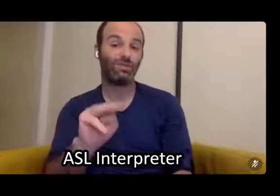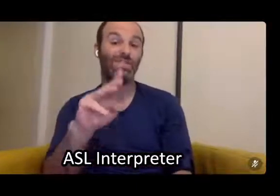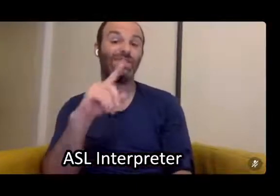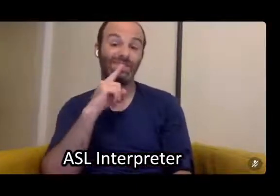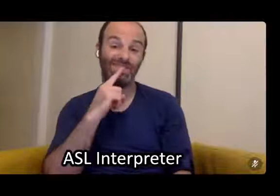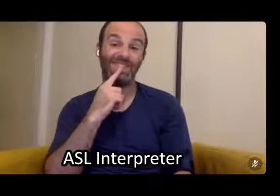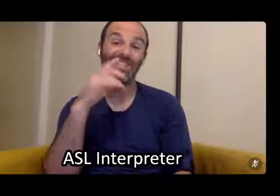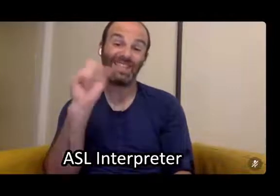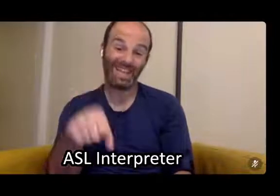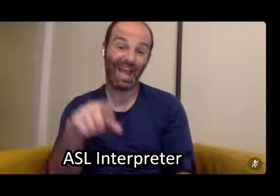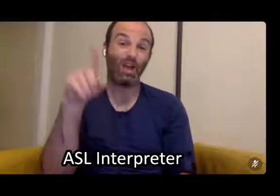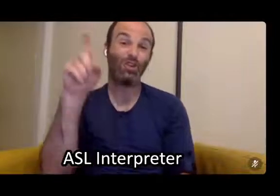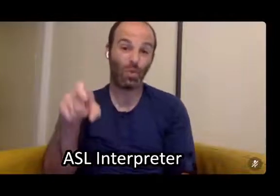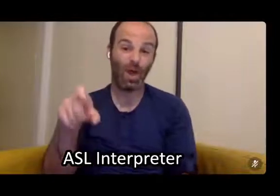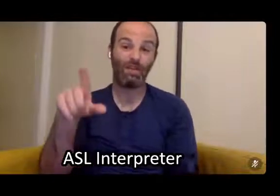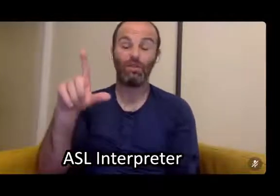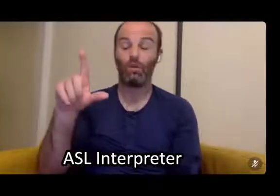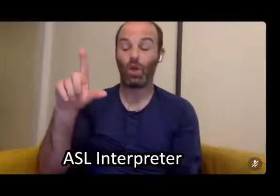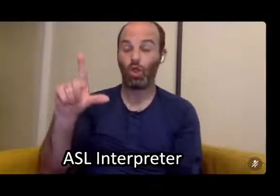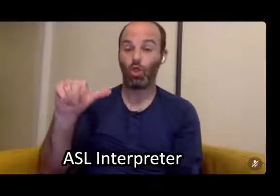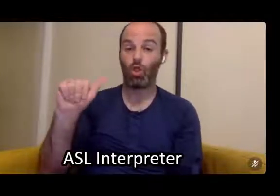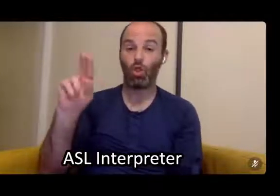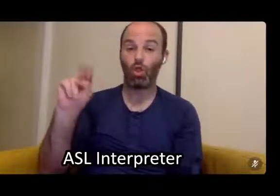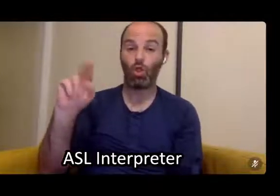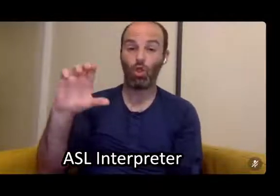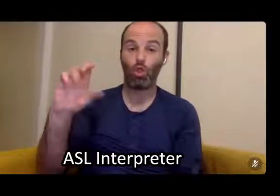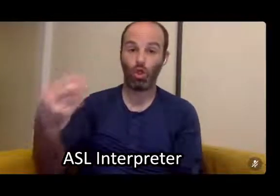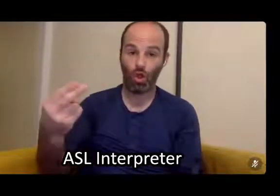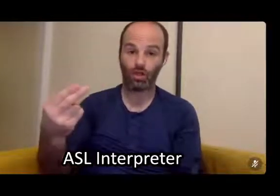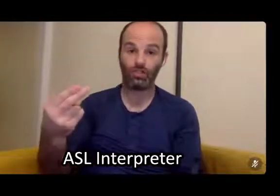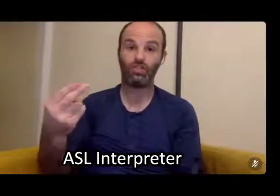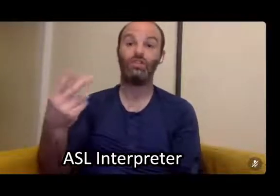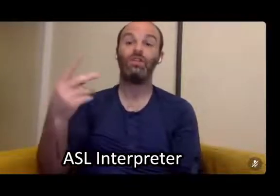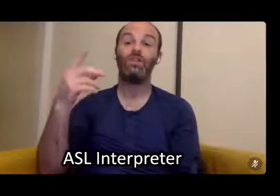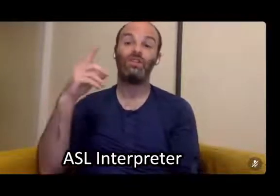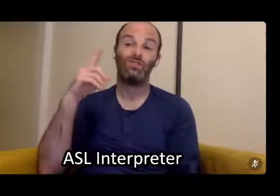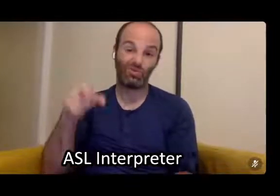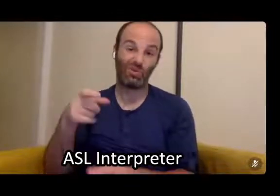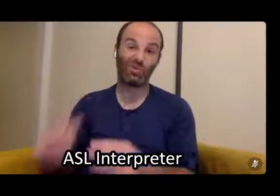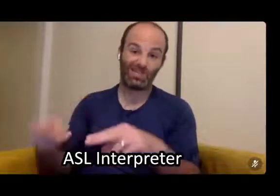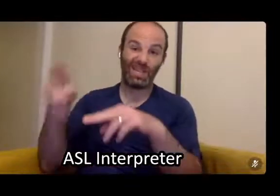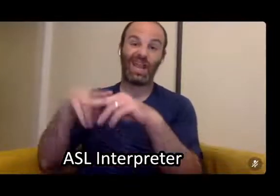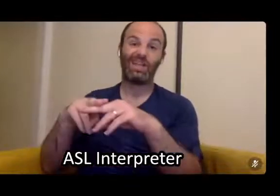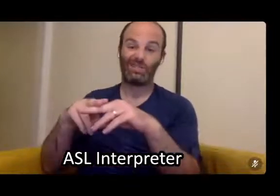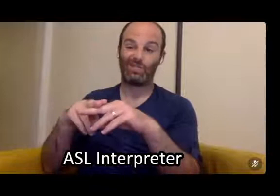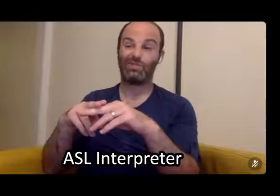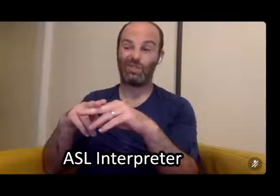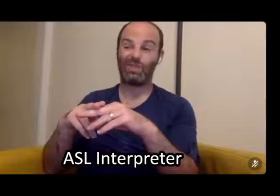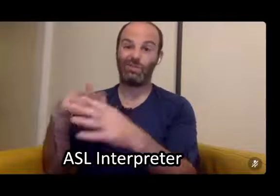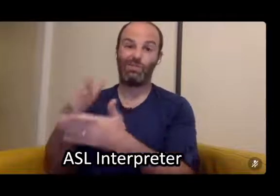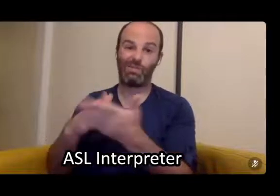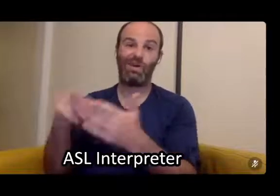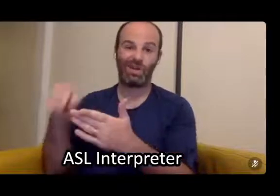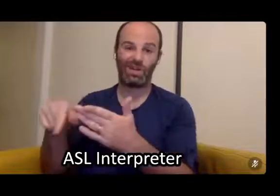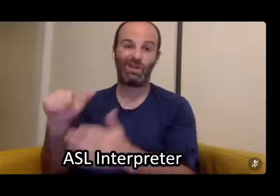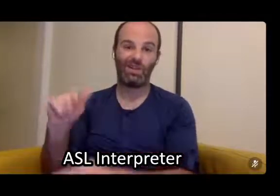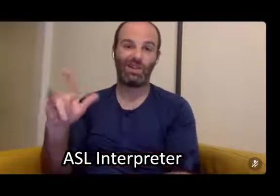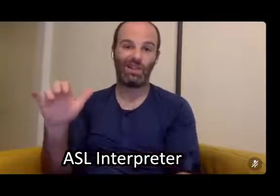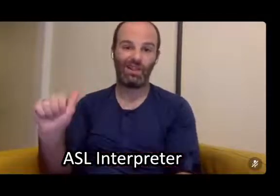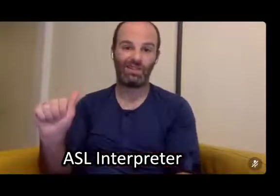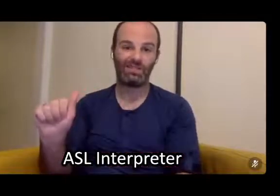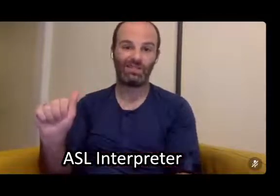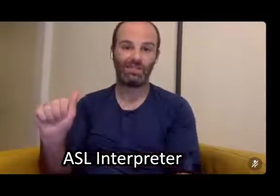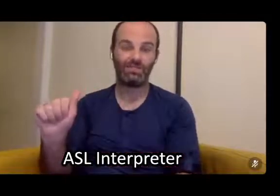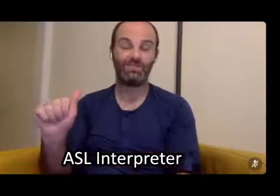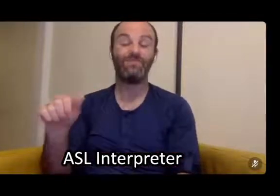with a command phrase as well. So there's an added step to it, right? Yeah, that, and along with my